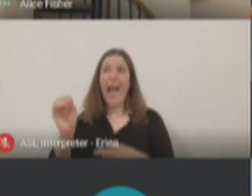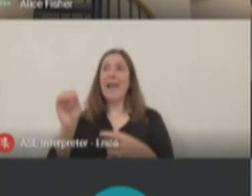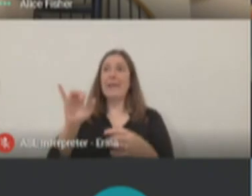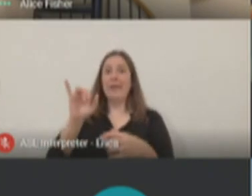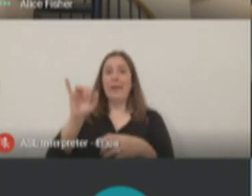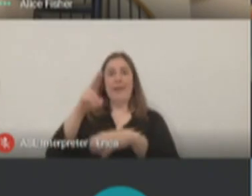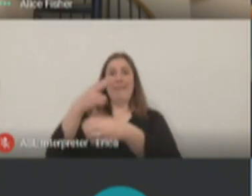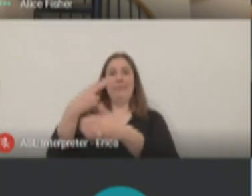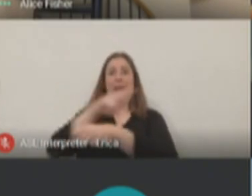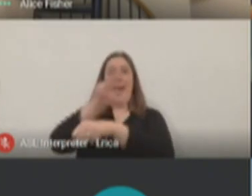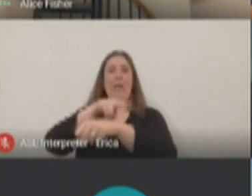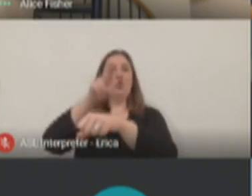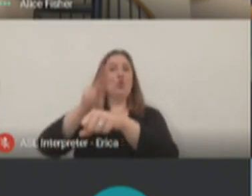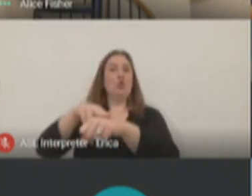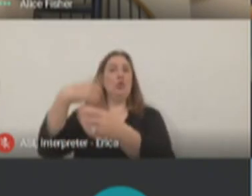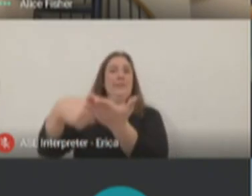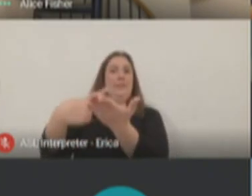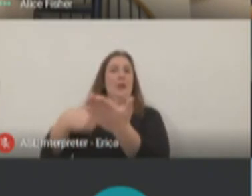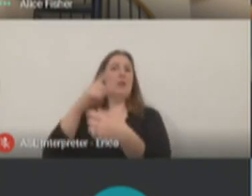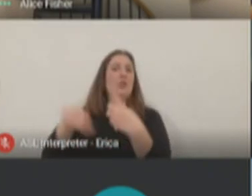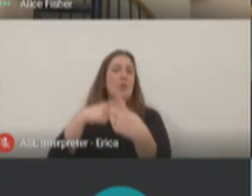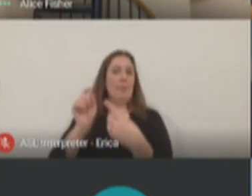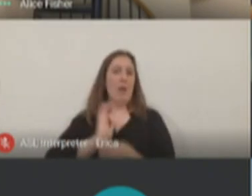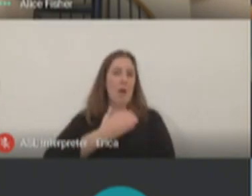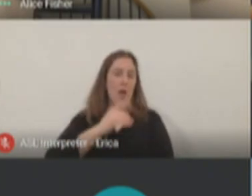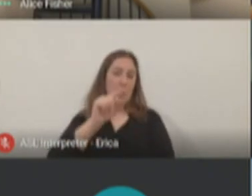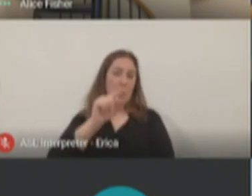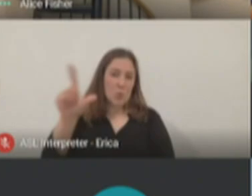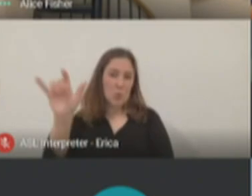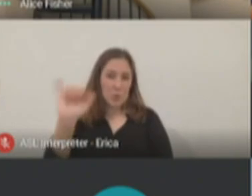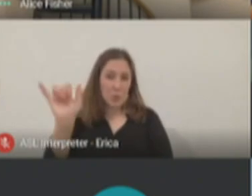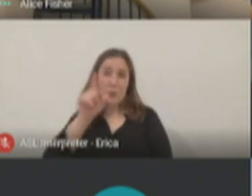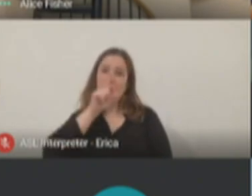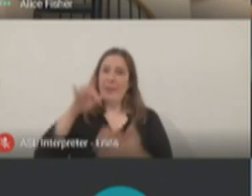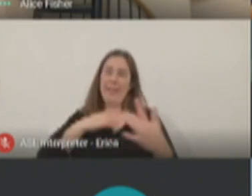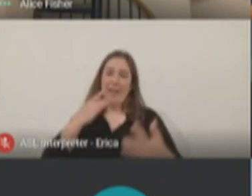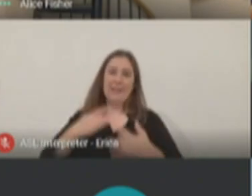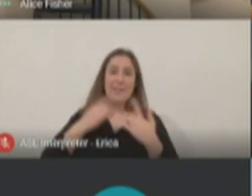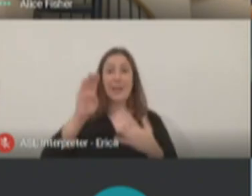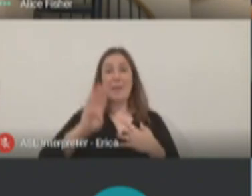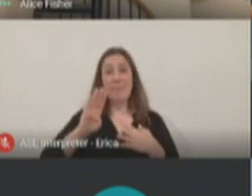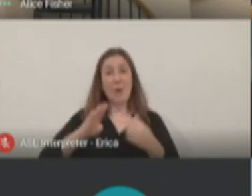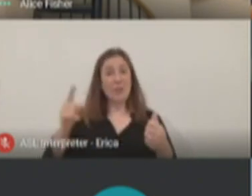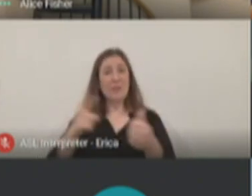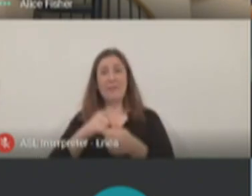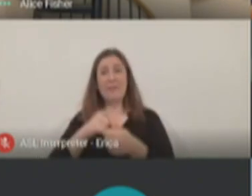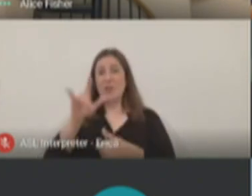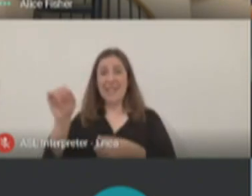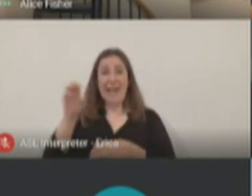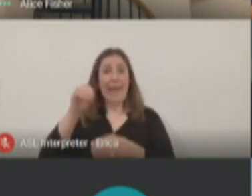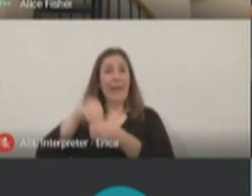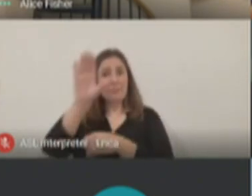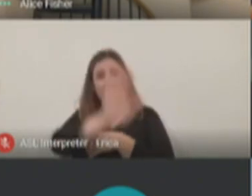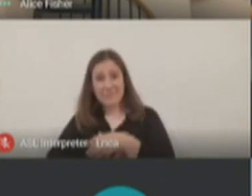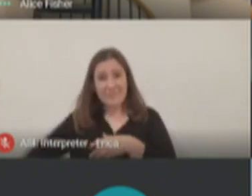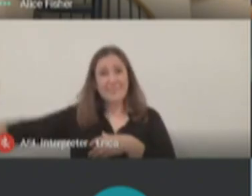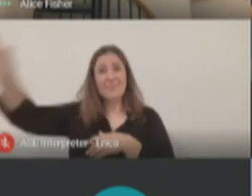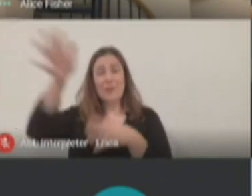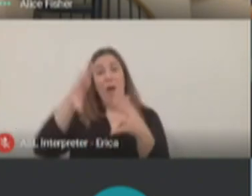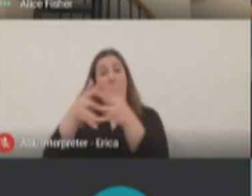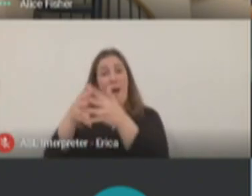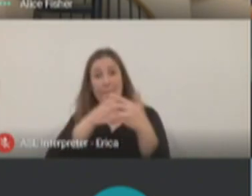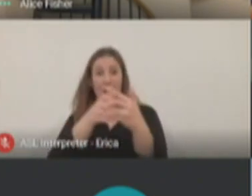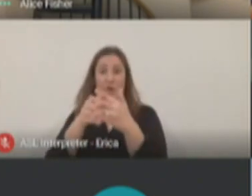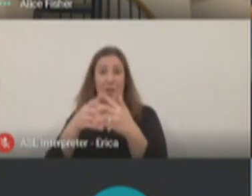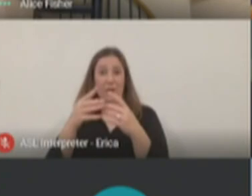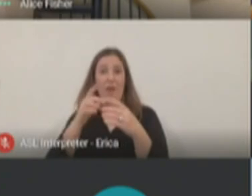And we're really excited to have Boston be one of the first cities in the country to do this. And it'll only get better with your